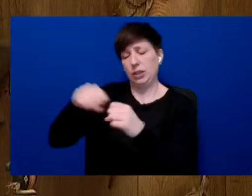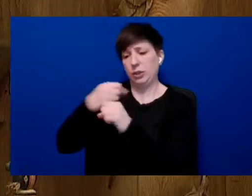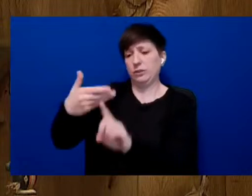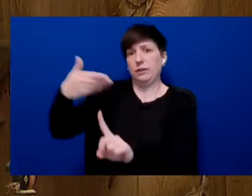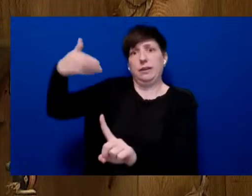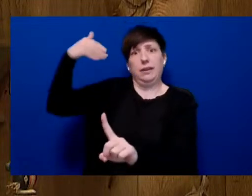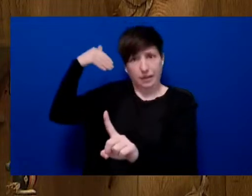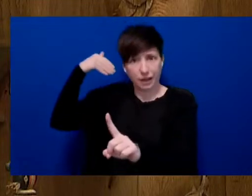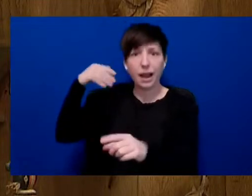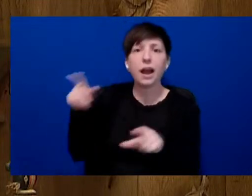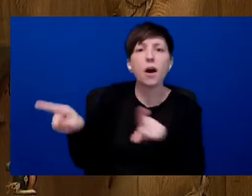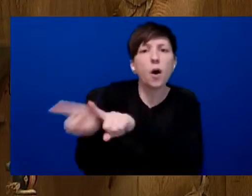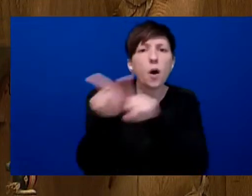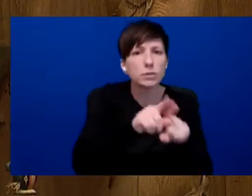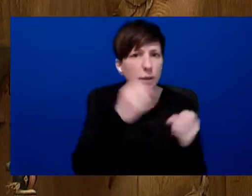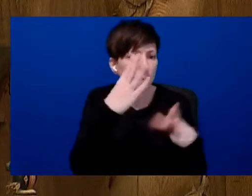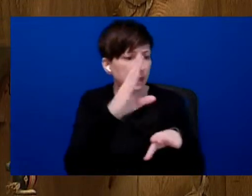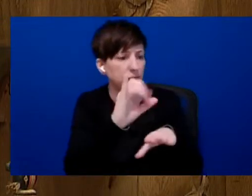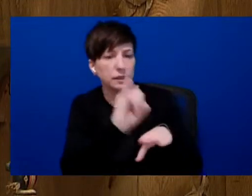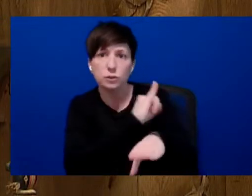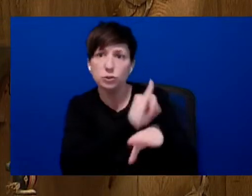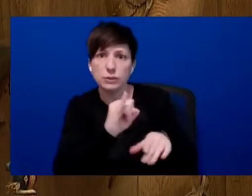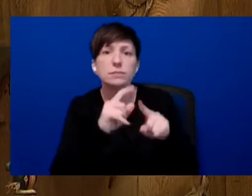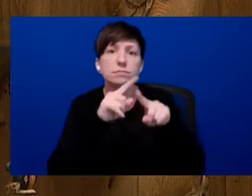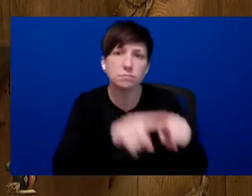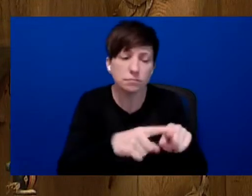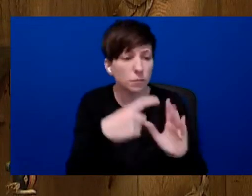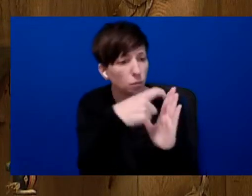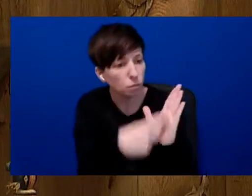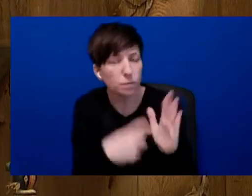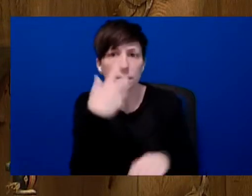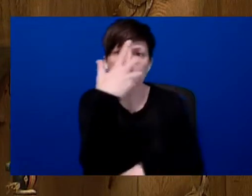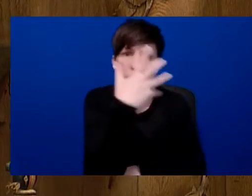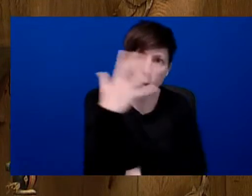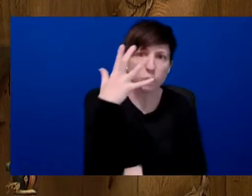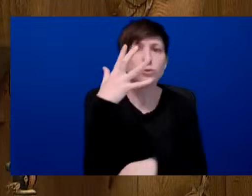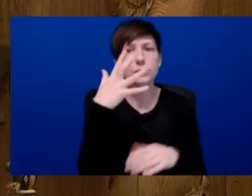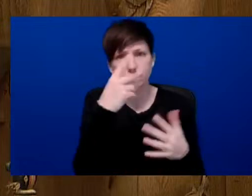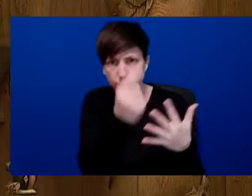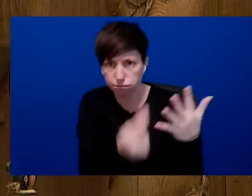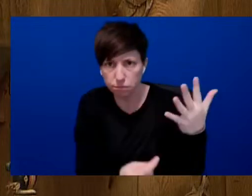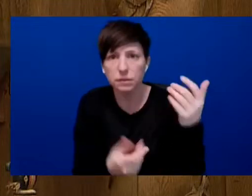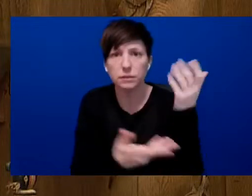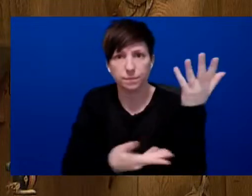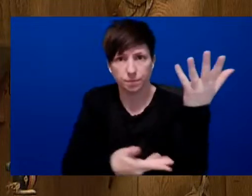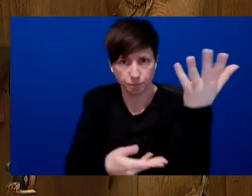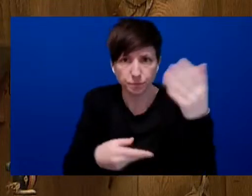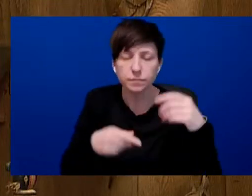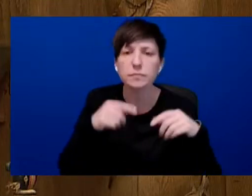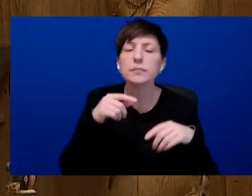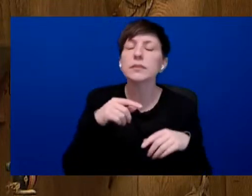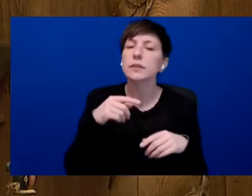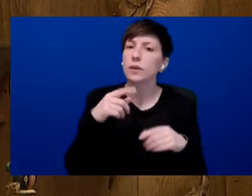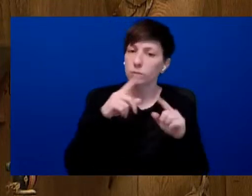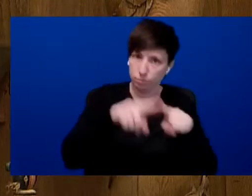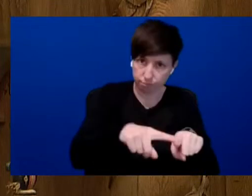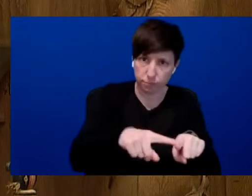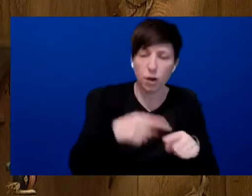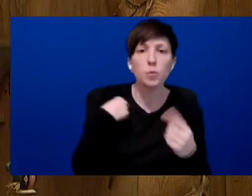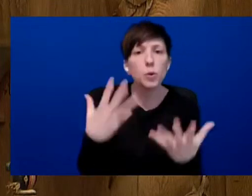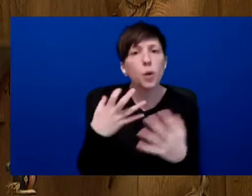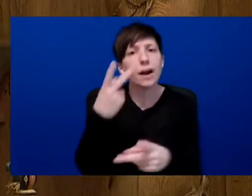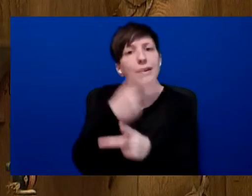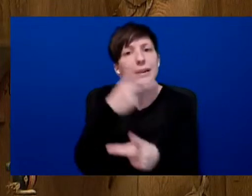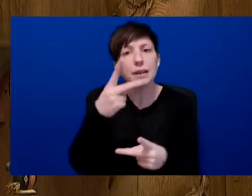energy for jobs today. We all share a stake in making sure a strong, sustainable natural resource sector is a